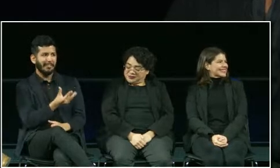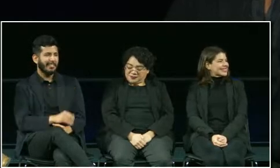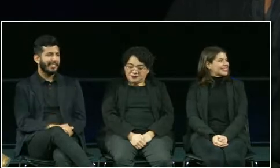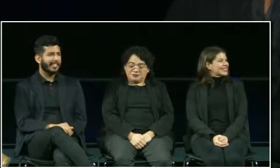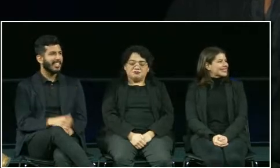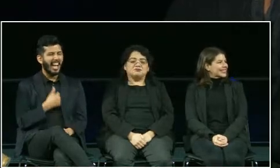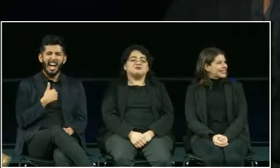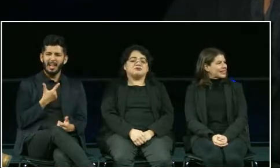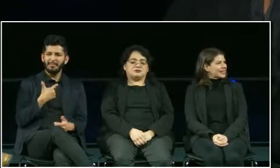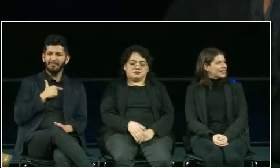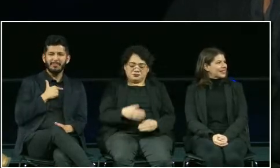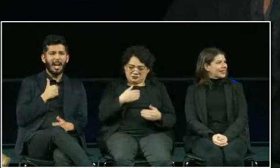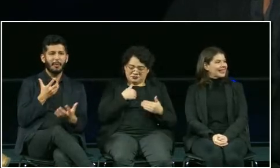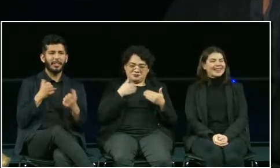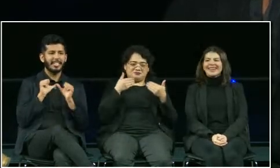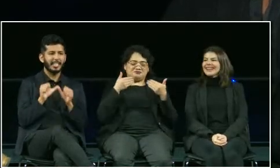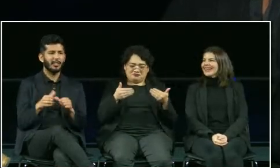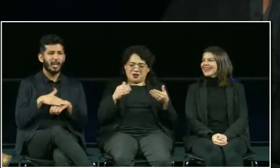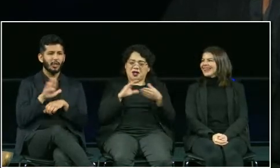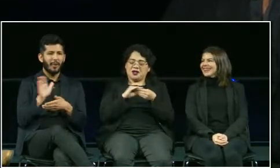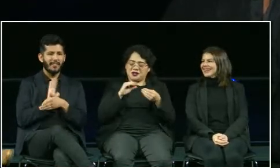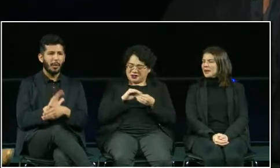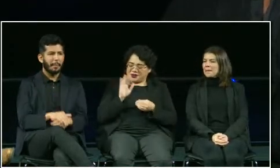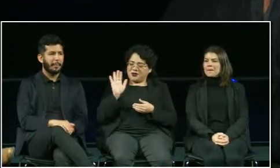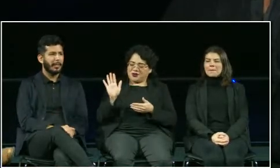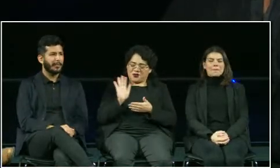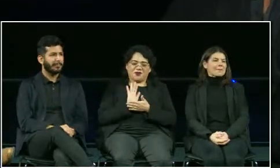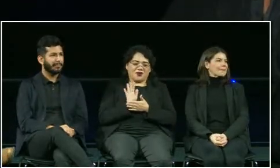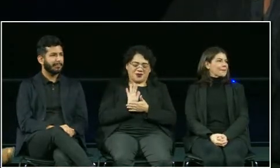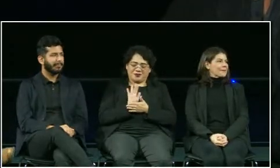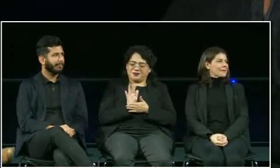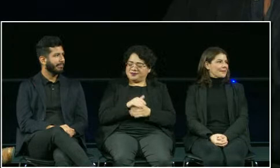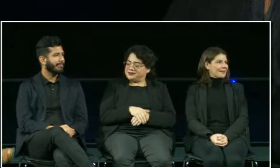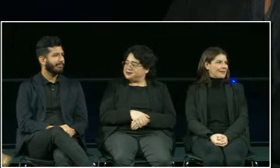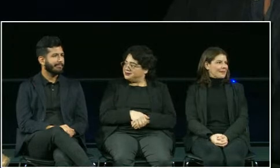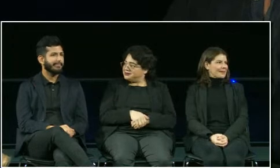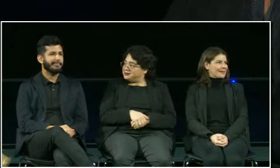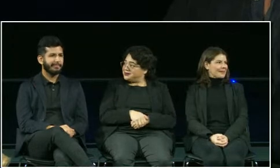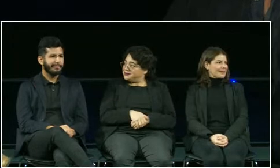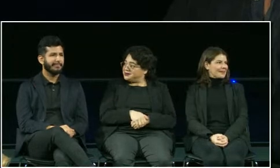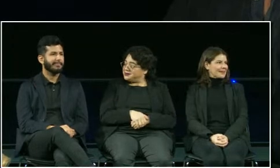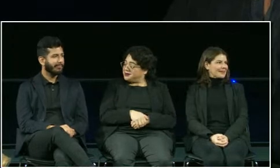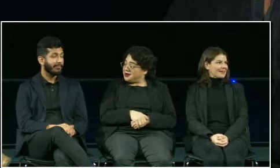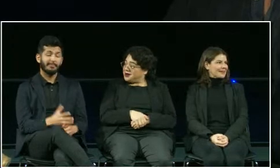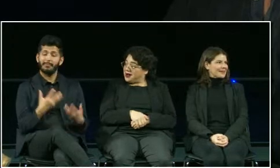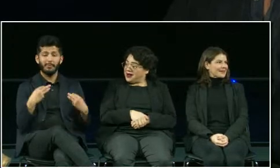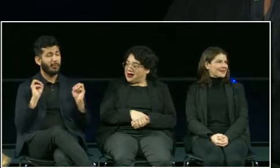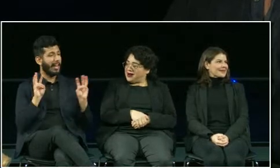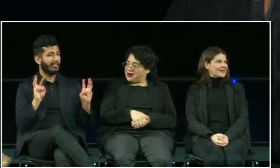Yeah. I'd like to continue on your film, actually. Actually, I was joking. I finished.